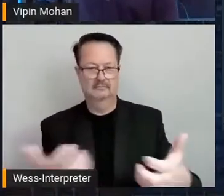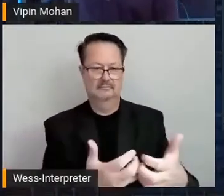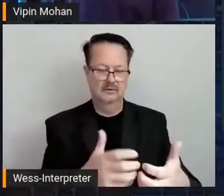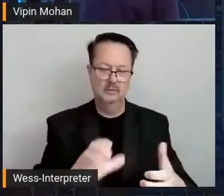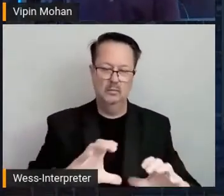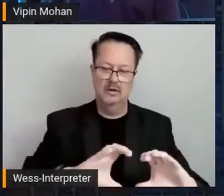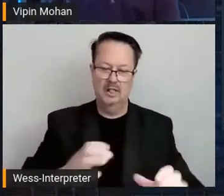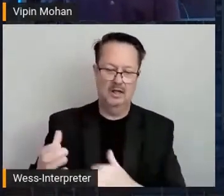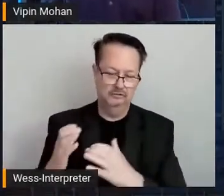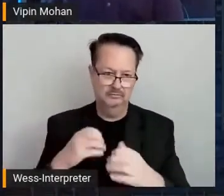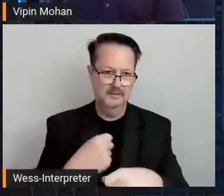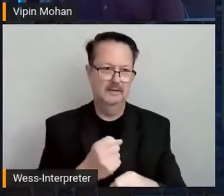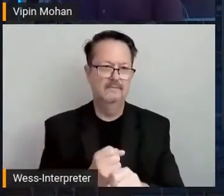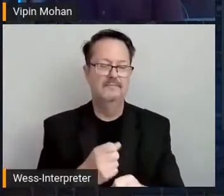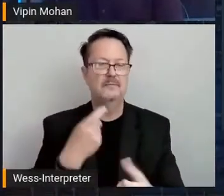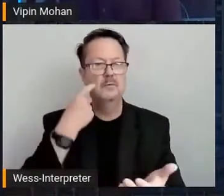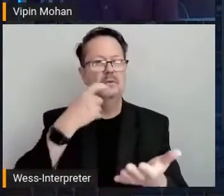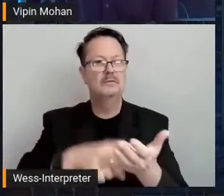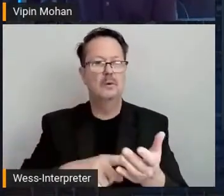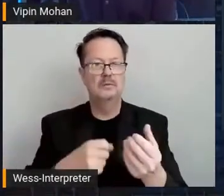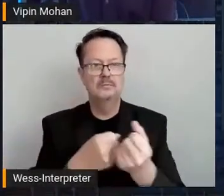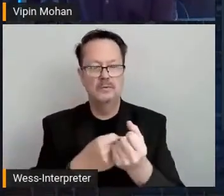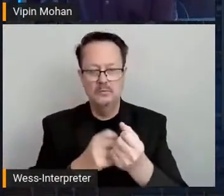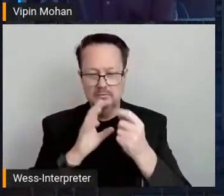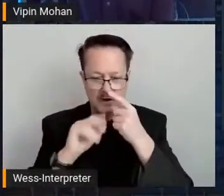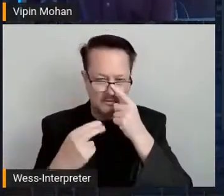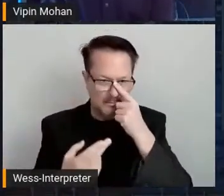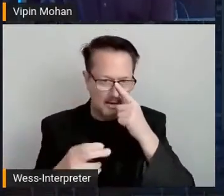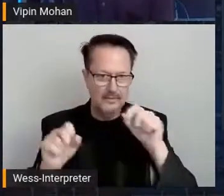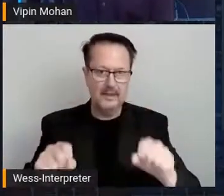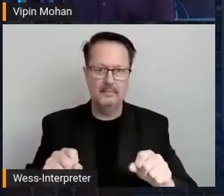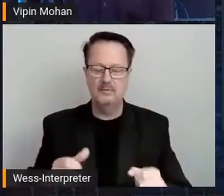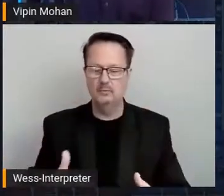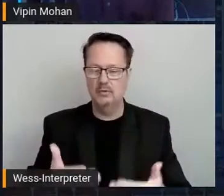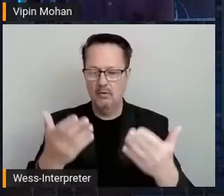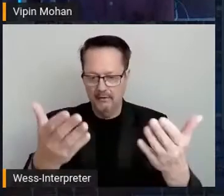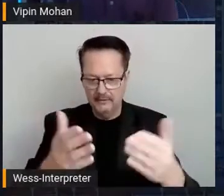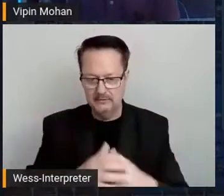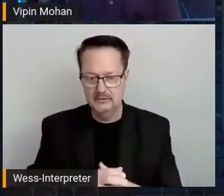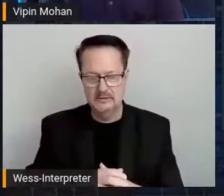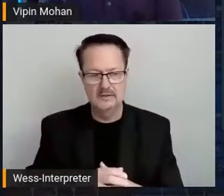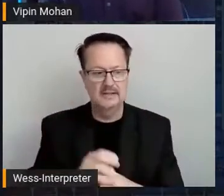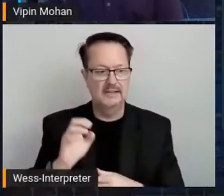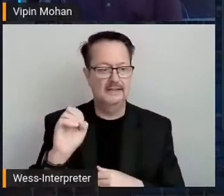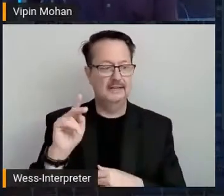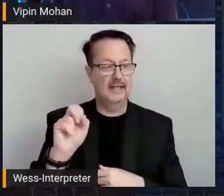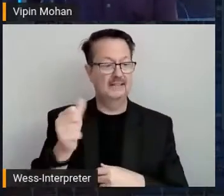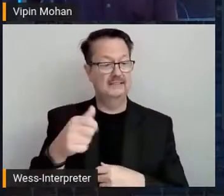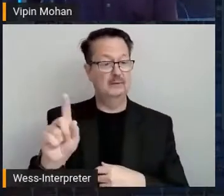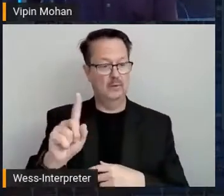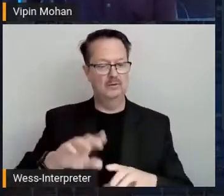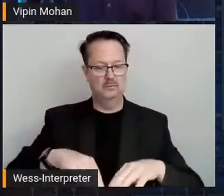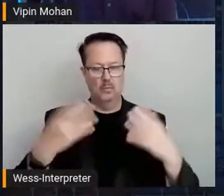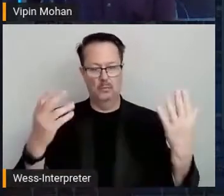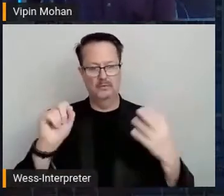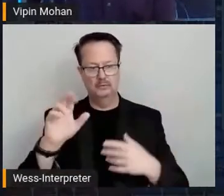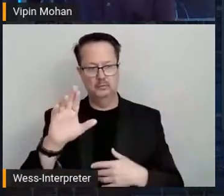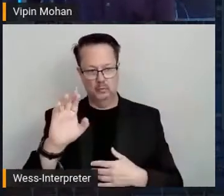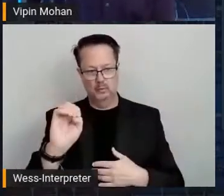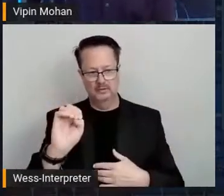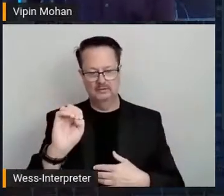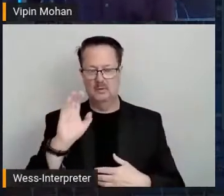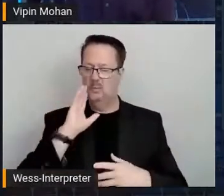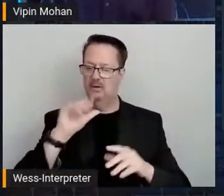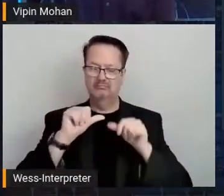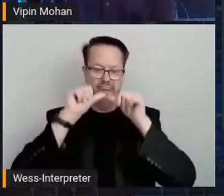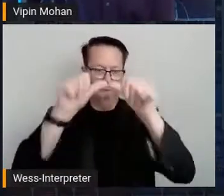So a note on support. So we talked about the capabilities that we offer. So EKS Anywhere is open source, so it's going to remain open